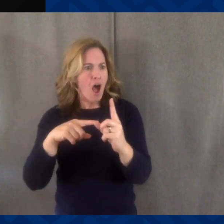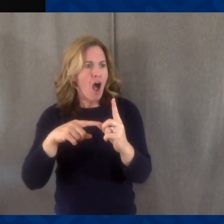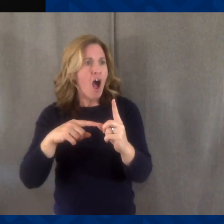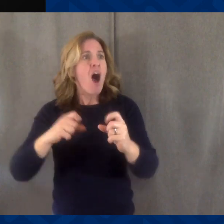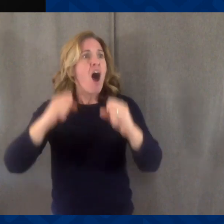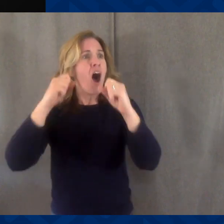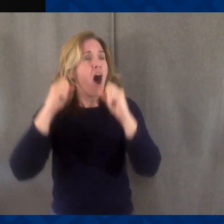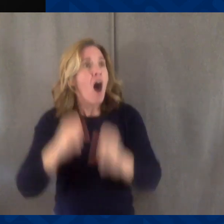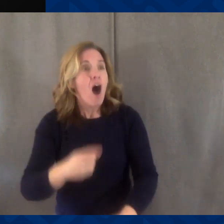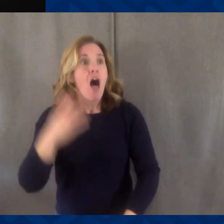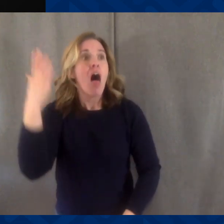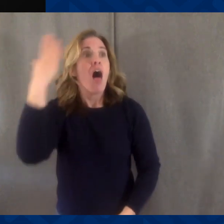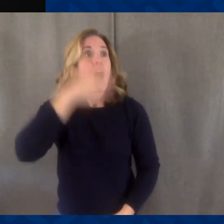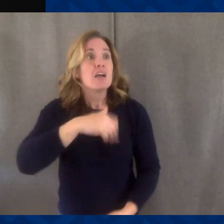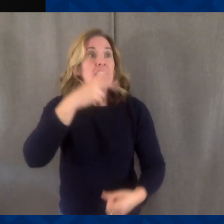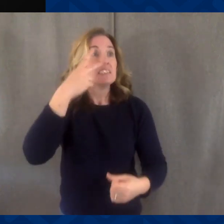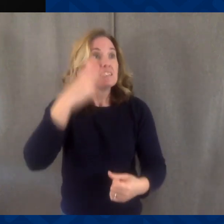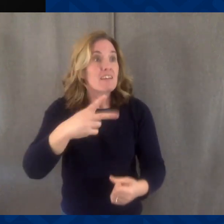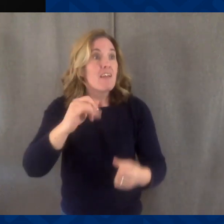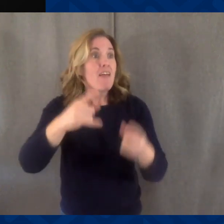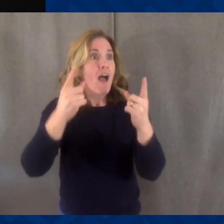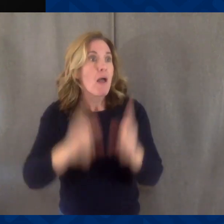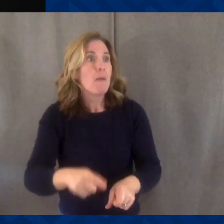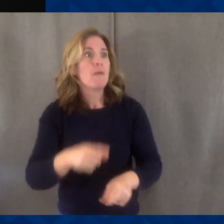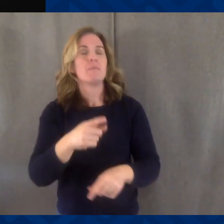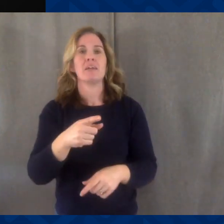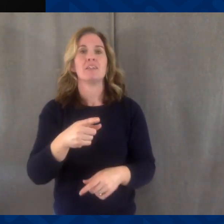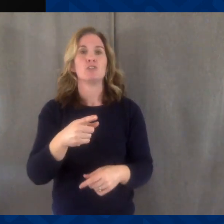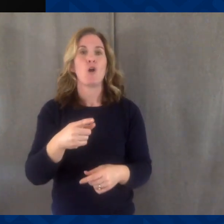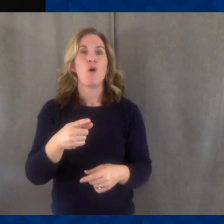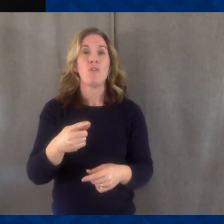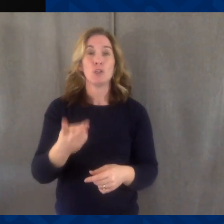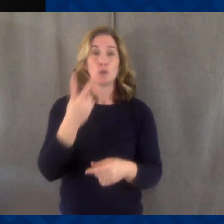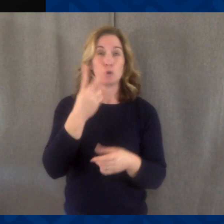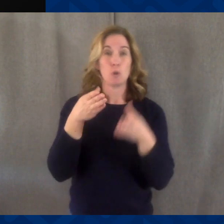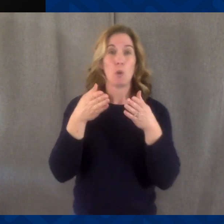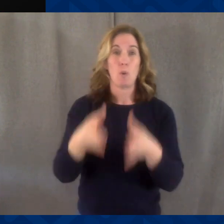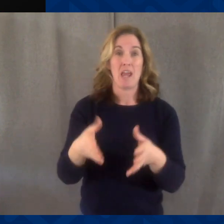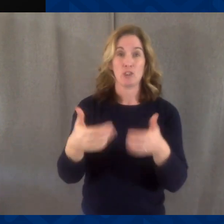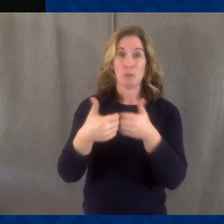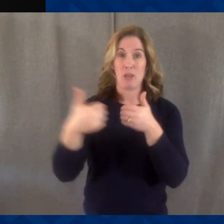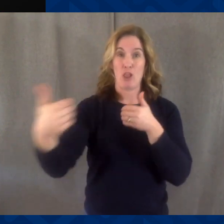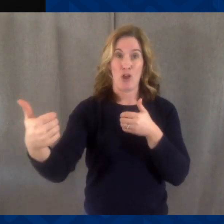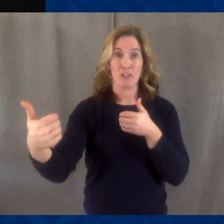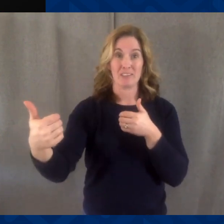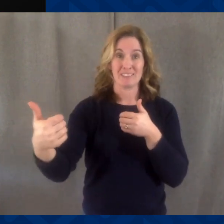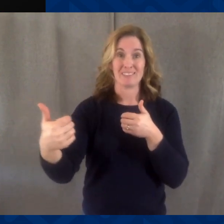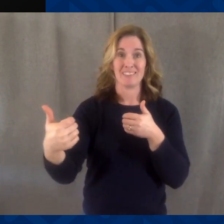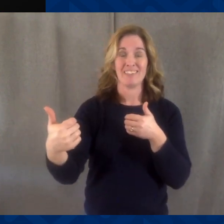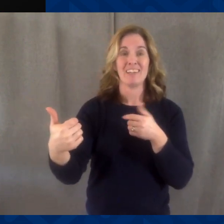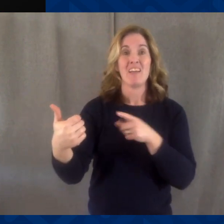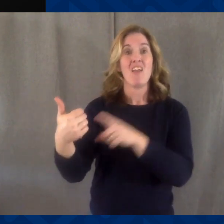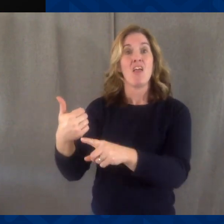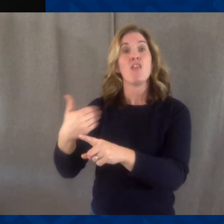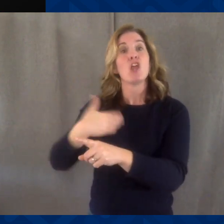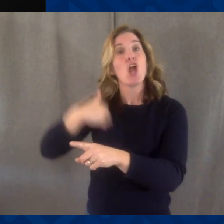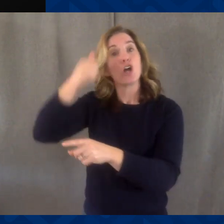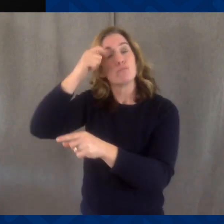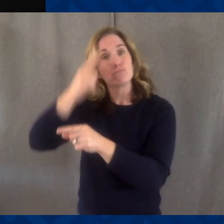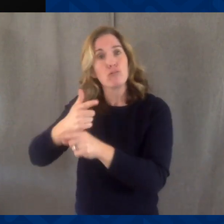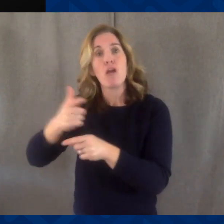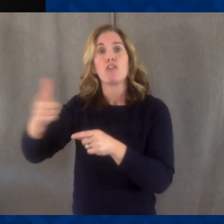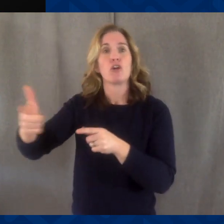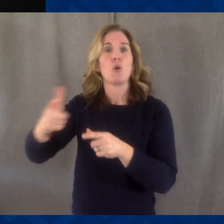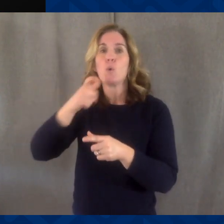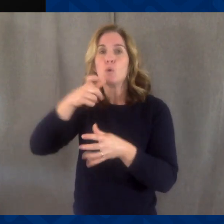ways to be lost. It's not only that the wandering and wayward are lost. Jesus is telling us here that it's just as likely